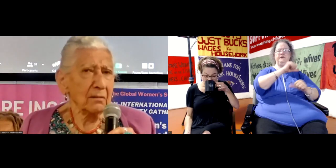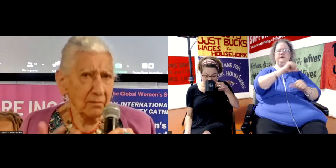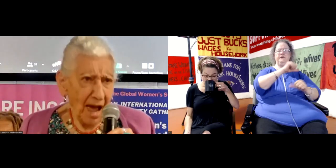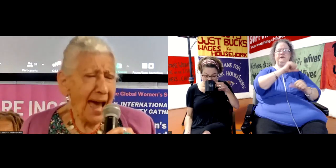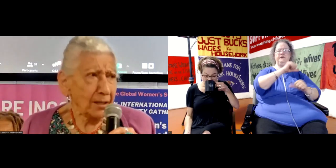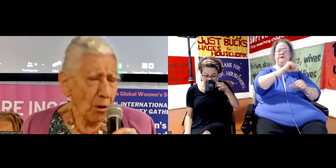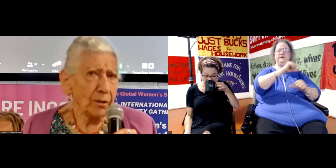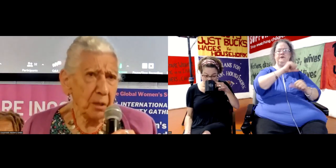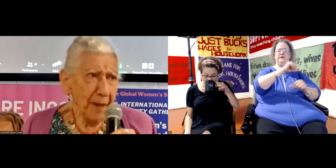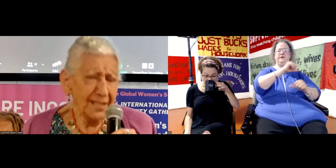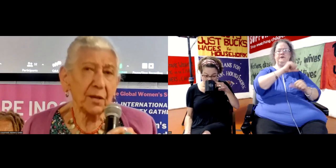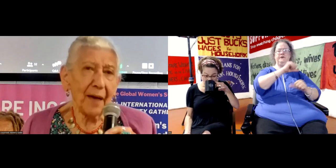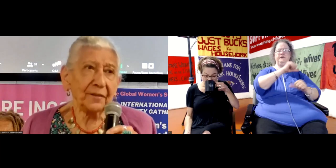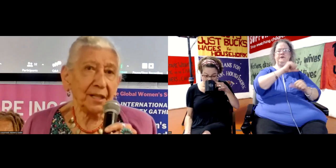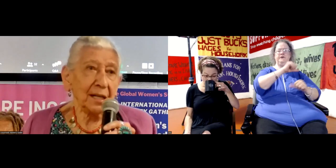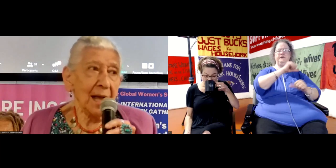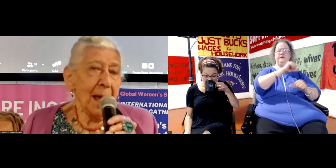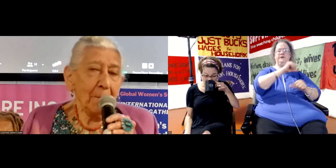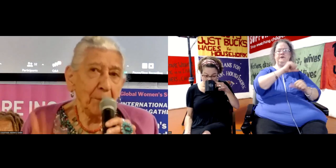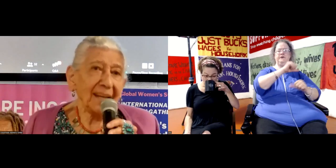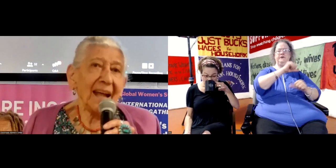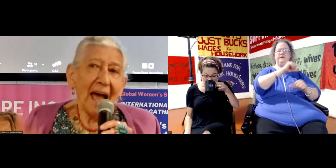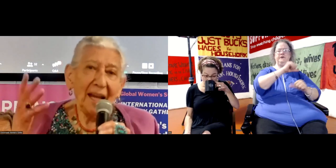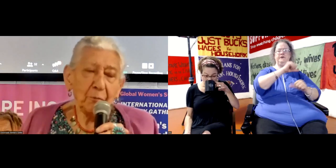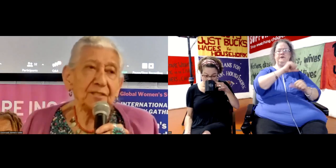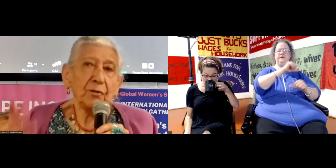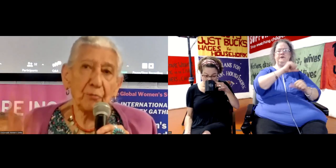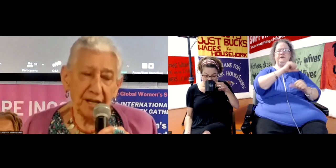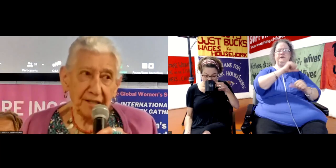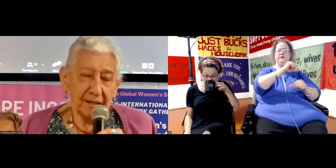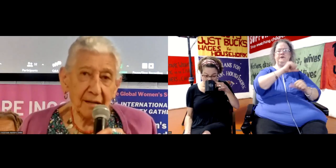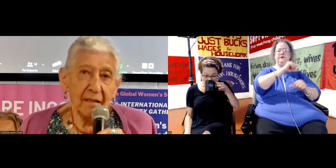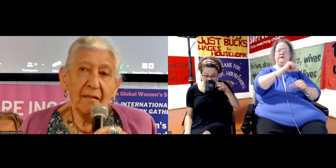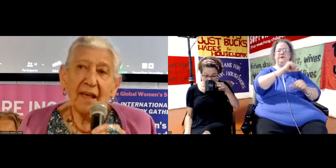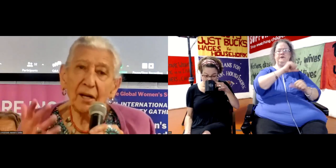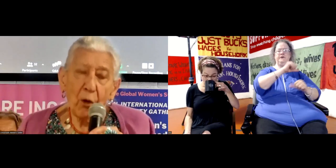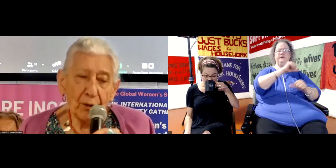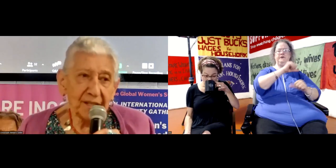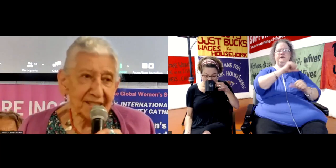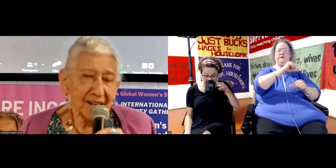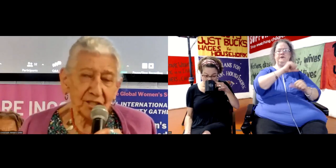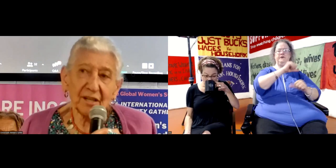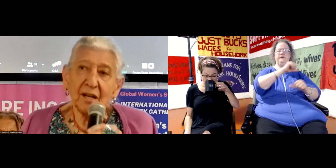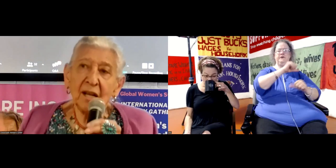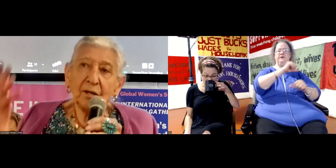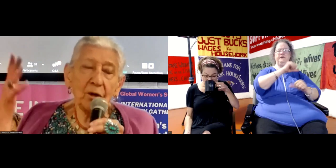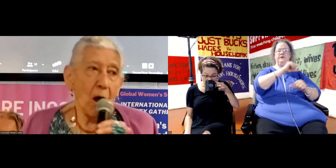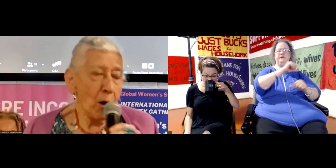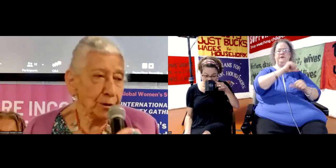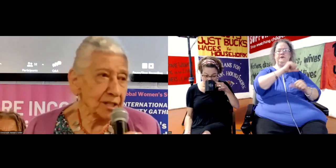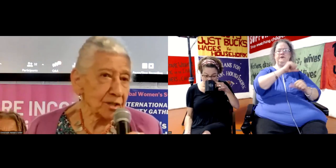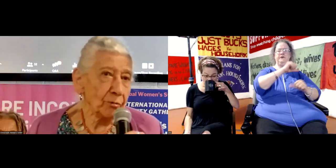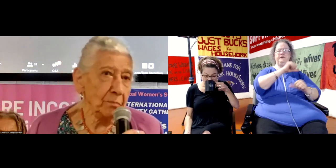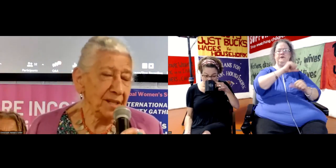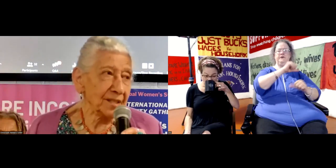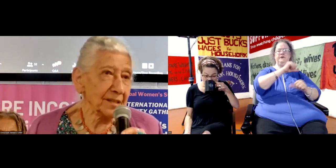and had long debates about it. But it was agreed that an organization could